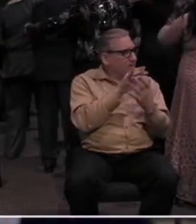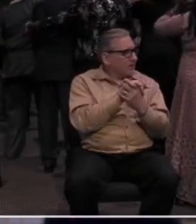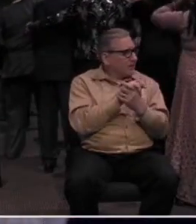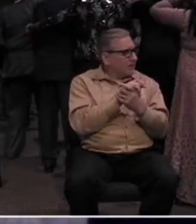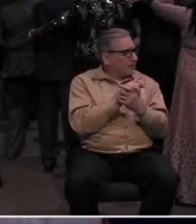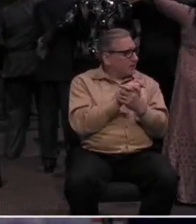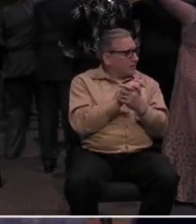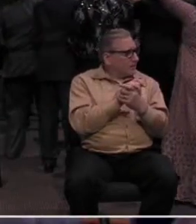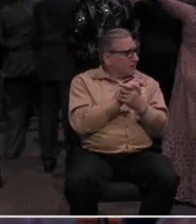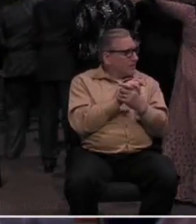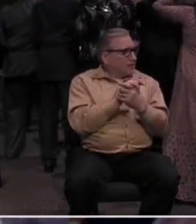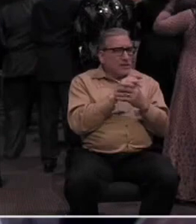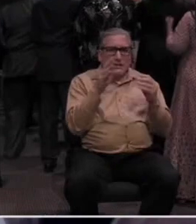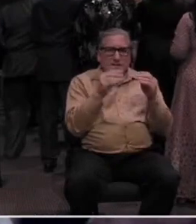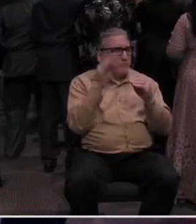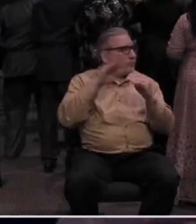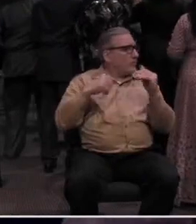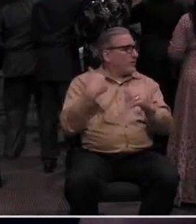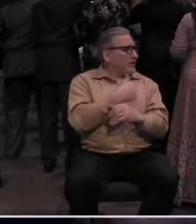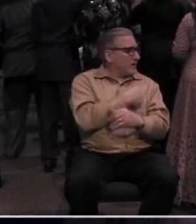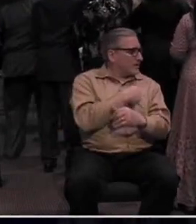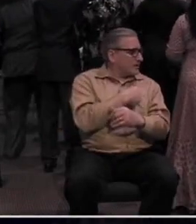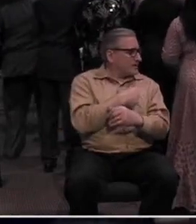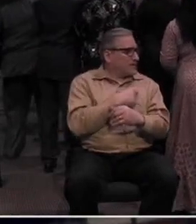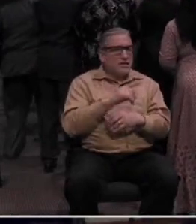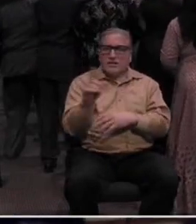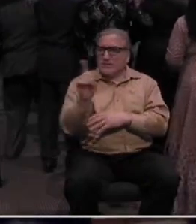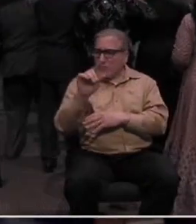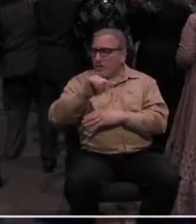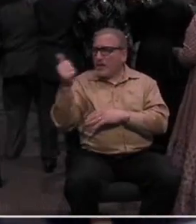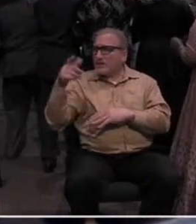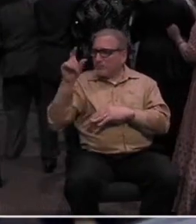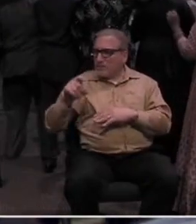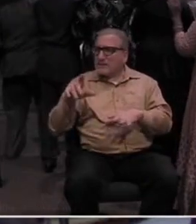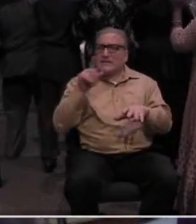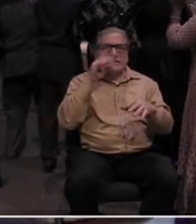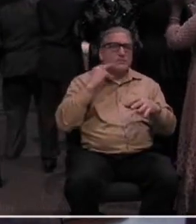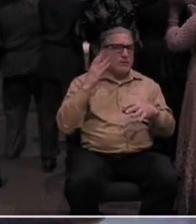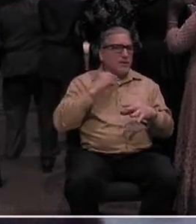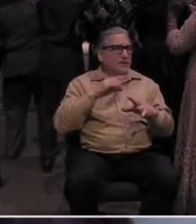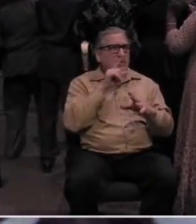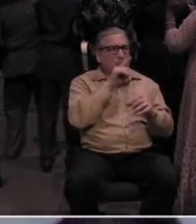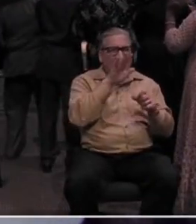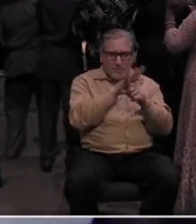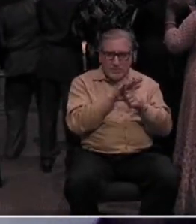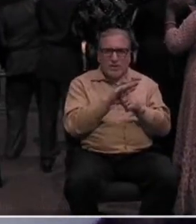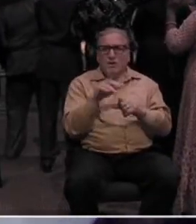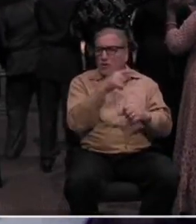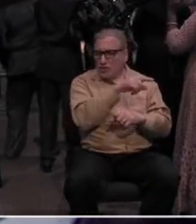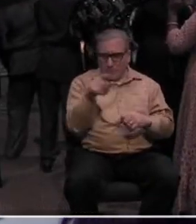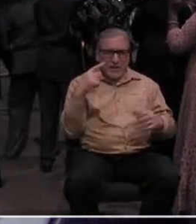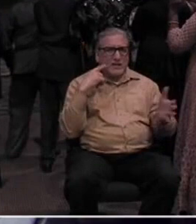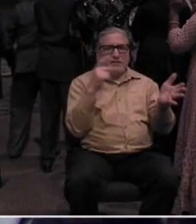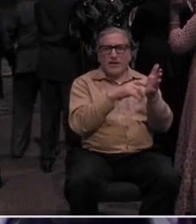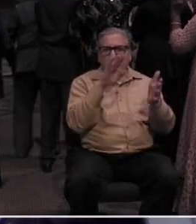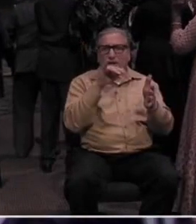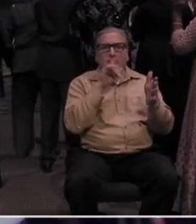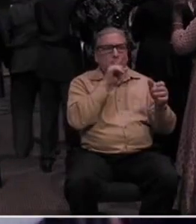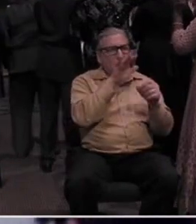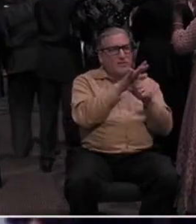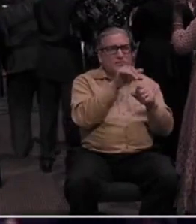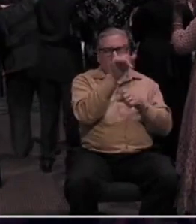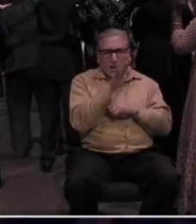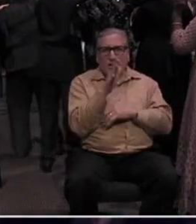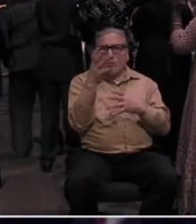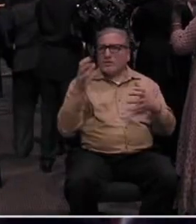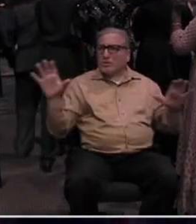good. But there's somebody else that's got to experience the promise. Come on, I'm thankful that you're identified by the promise. But God wants to do it for somebody